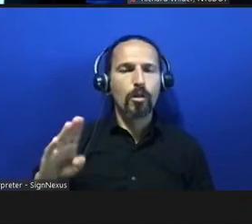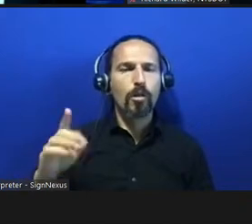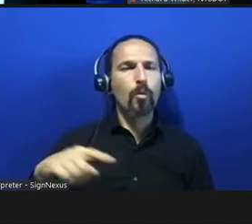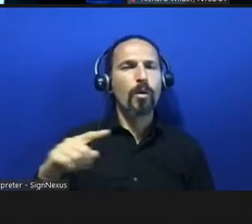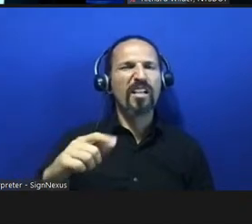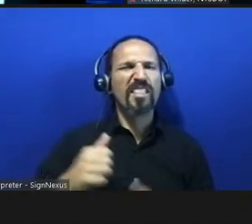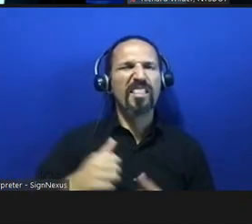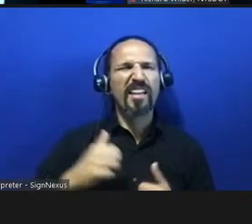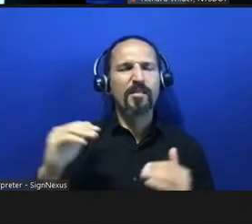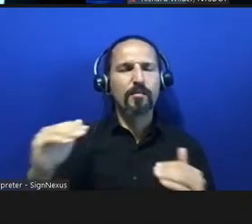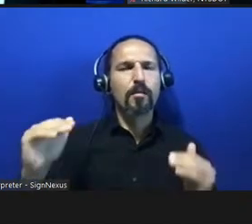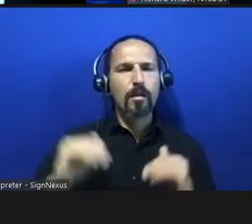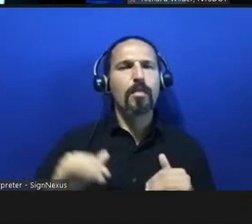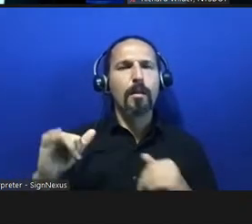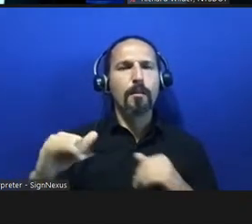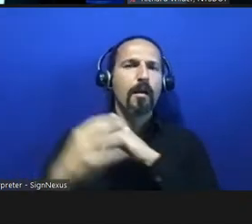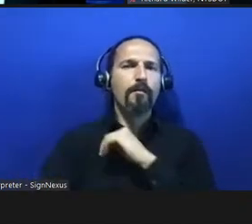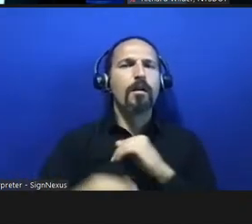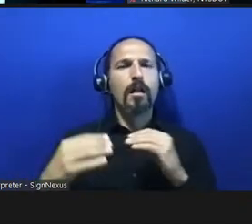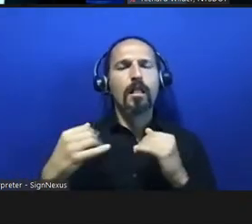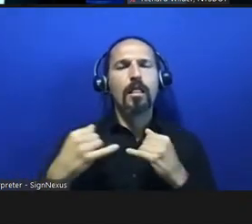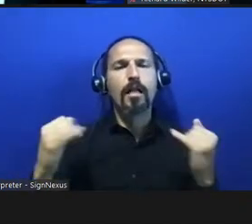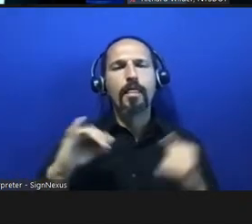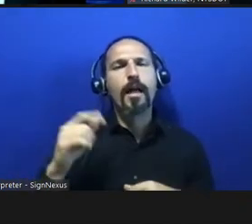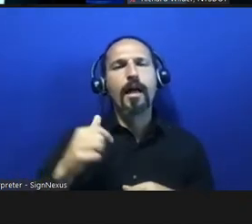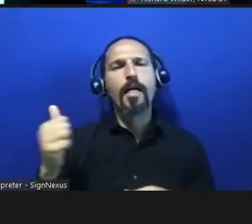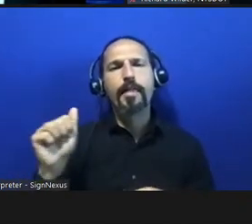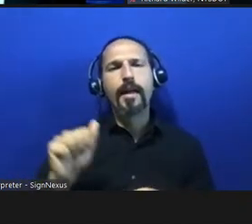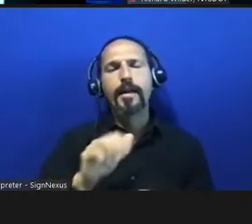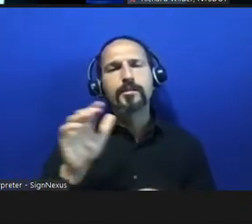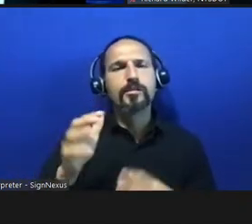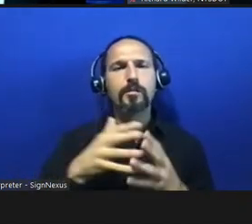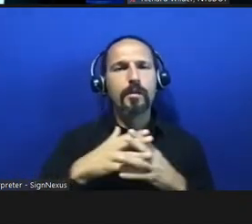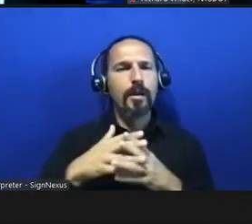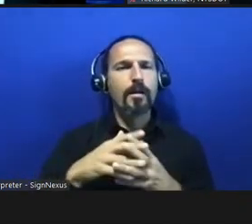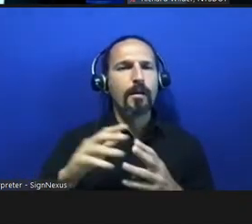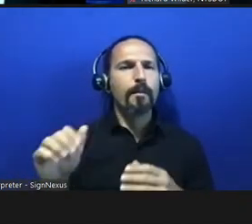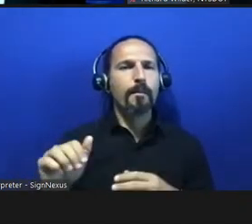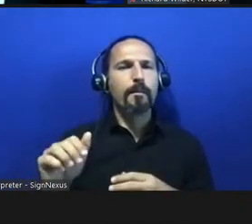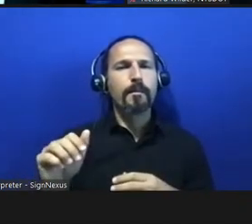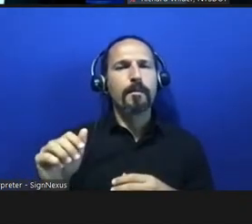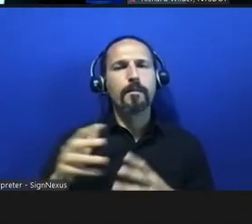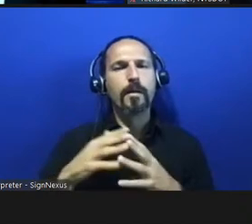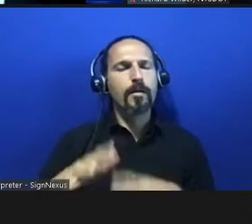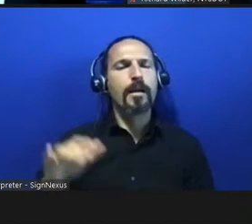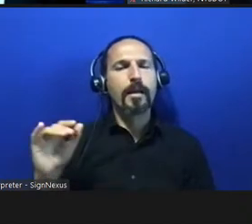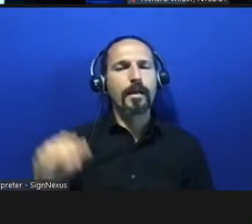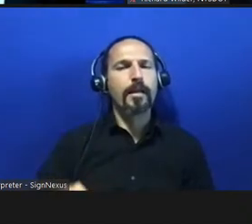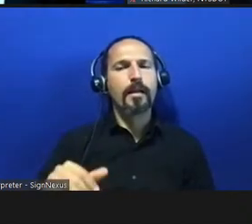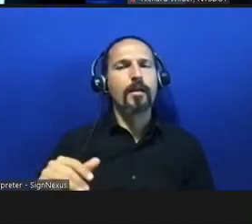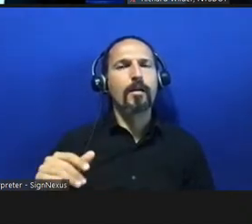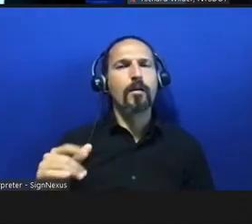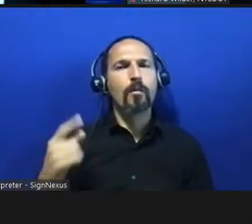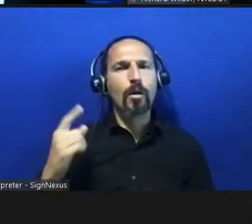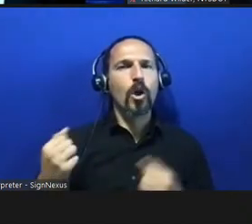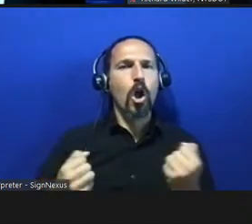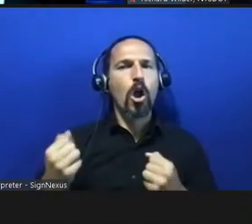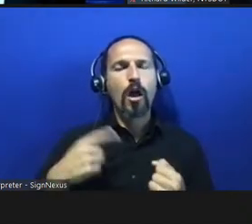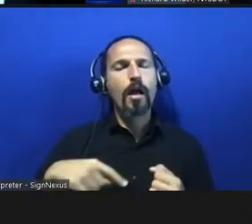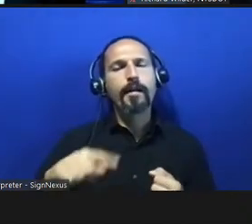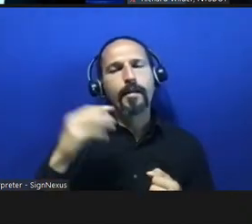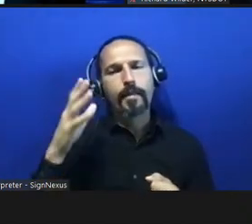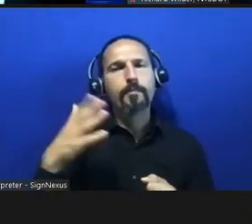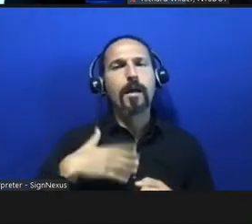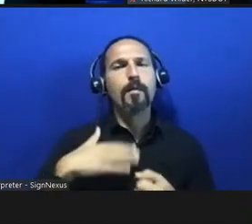below multiple poverty lines like many other Asian American New Yorkers as Per a recent City report and we own a car I make these points because